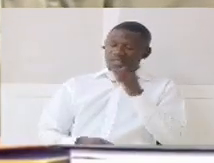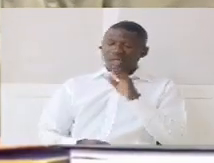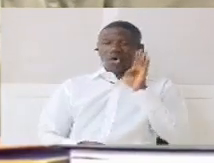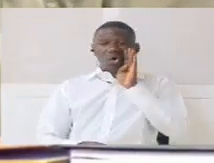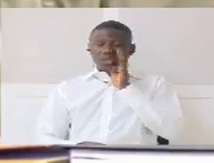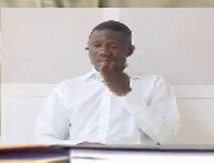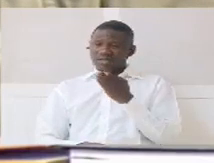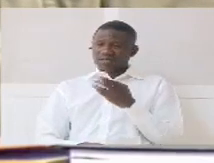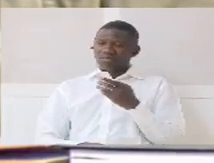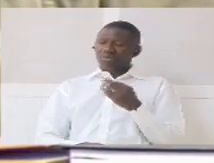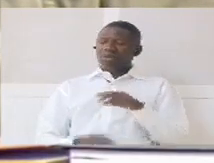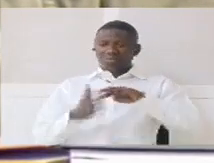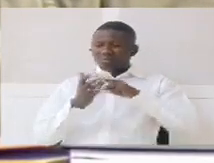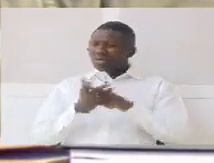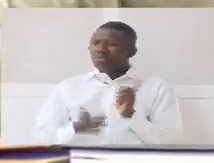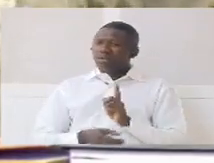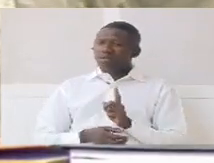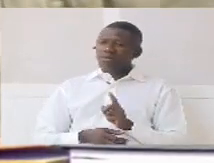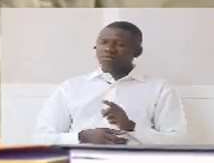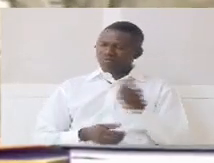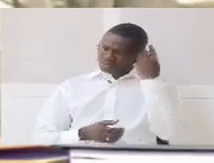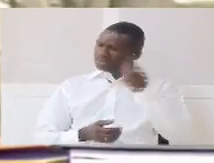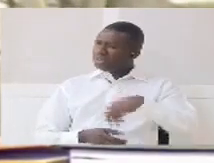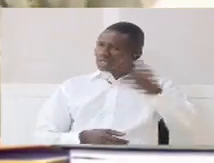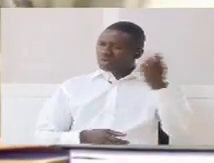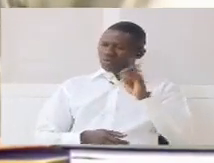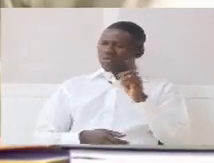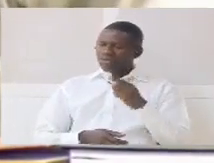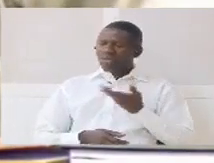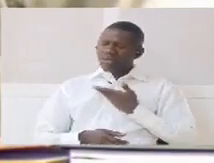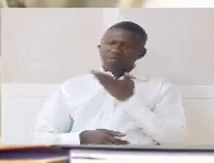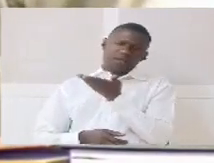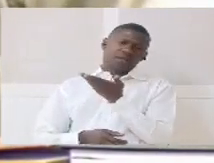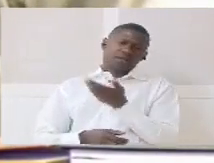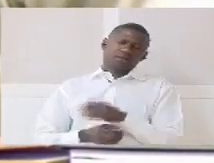what is happening there. You don't care about what happens there. You have a good general manager.